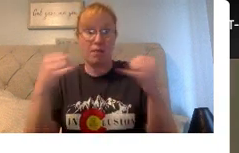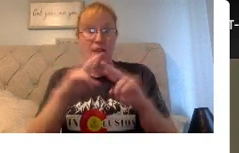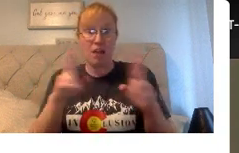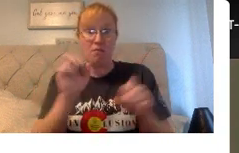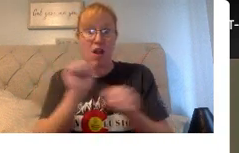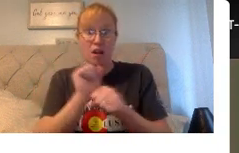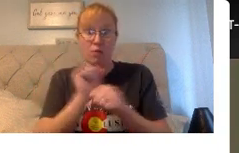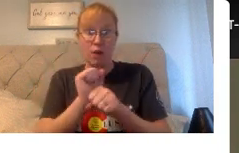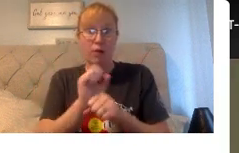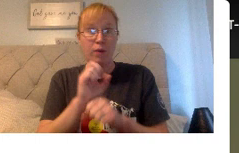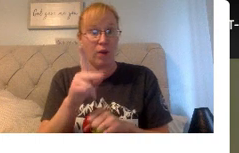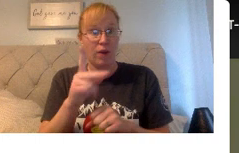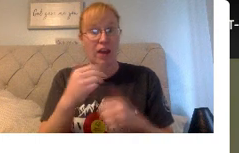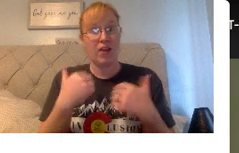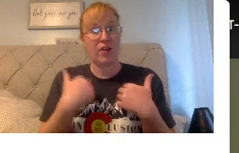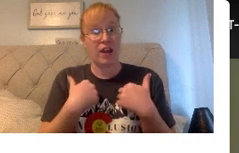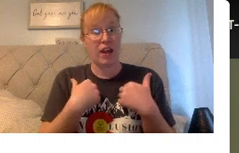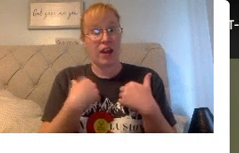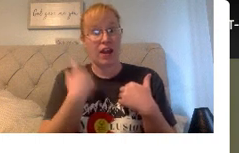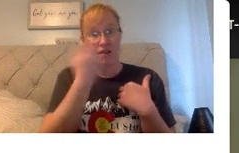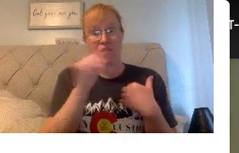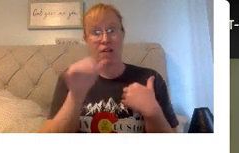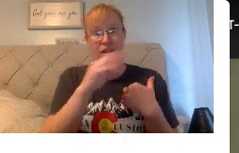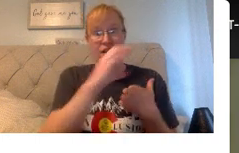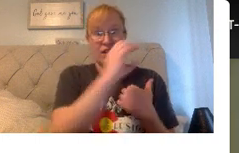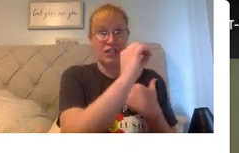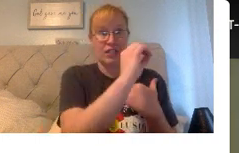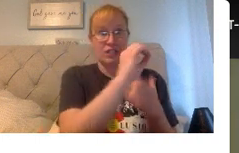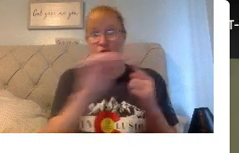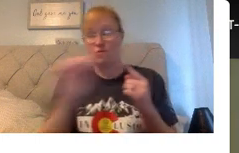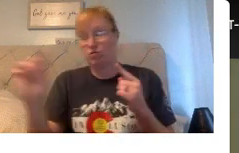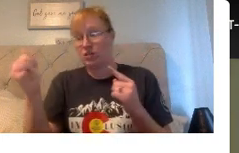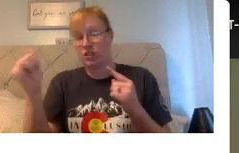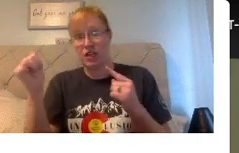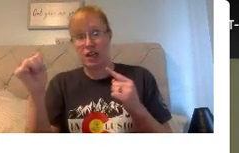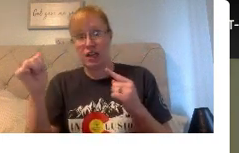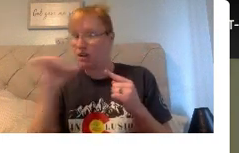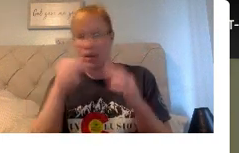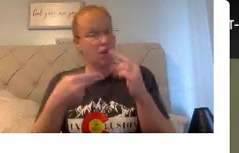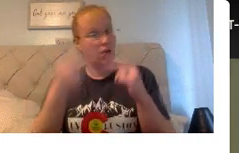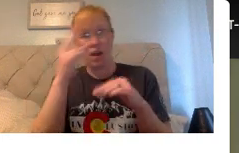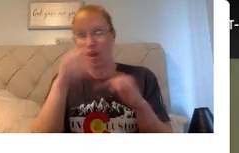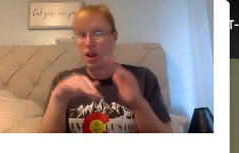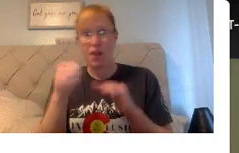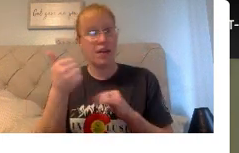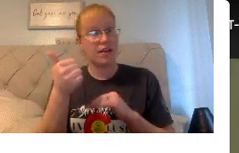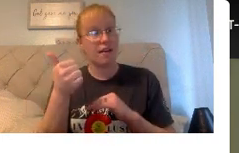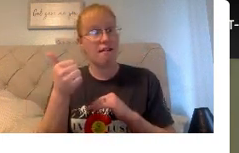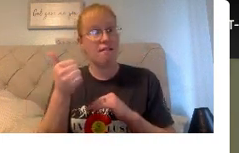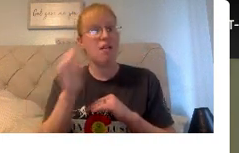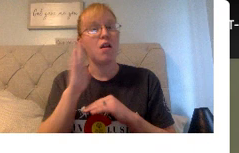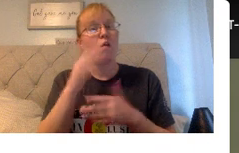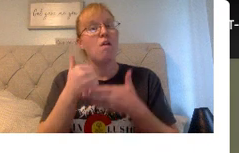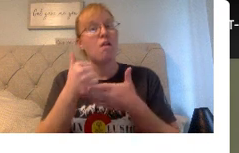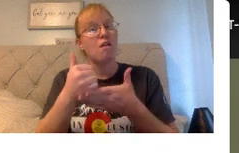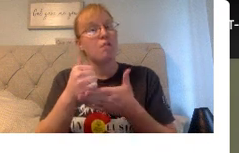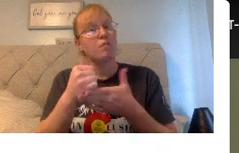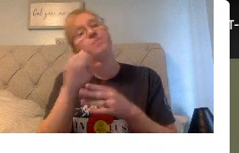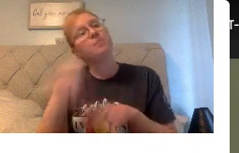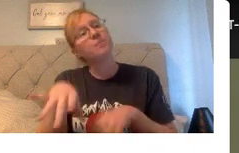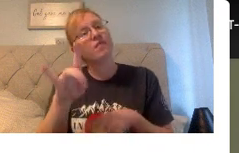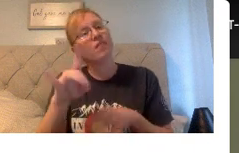with, okay? So I would have it look like this, 0 through 10, because we won't go higher than 10, and it will help you so you